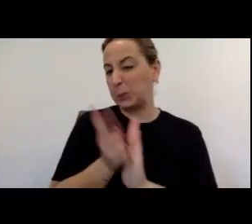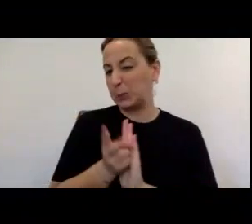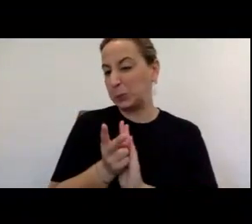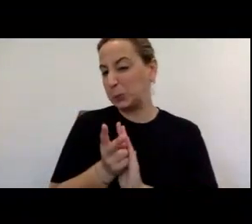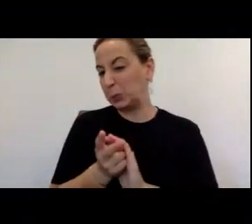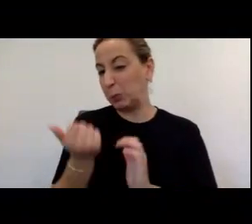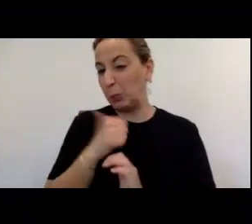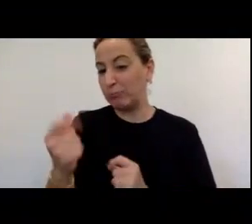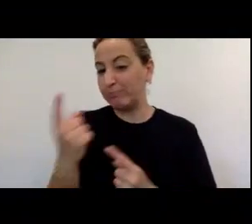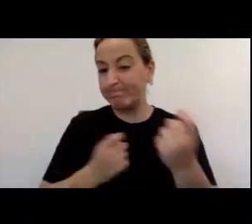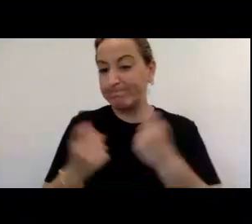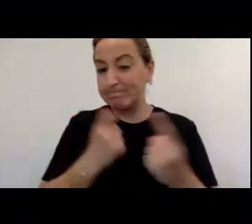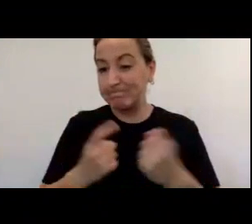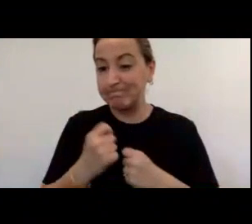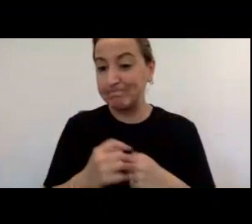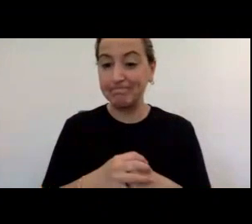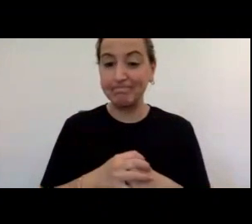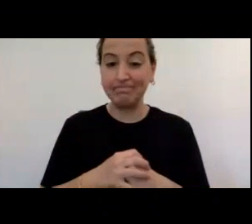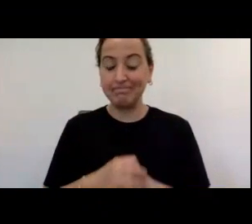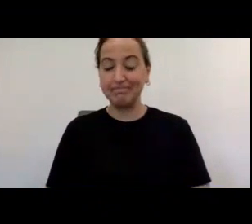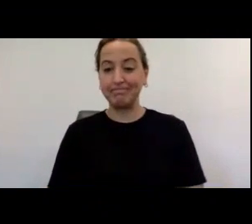questions that arise.